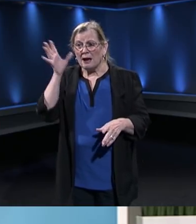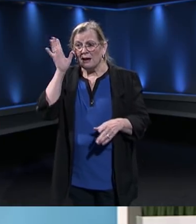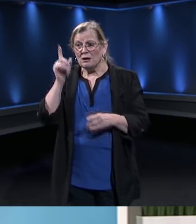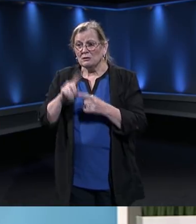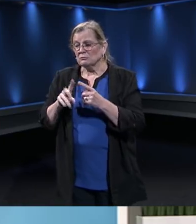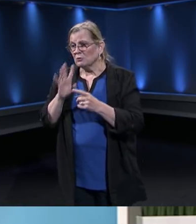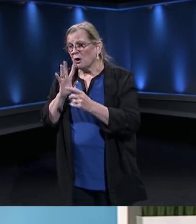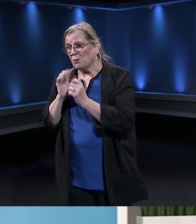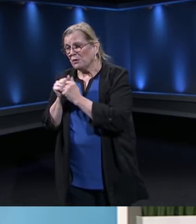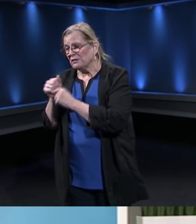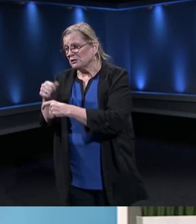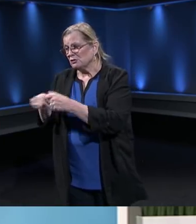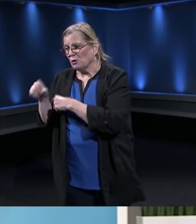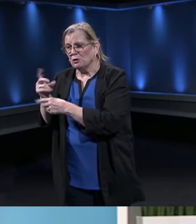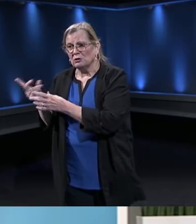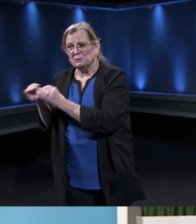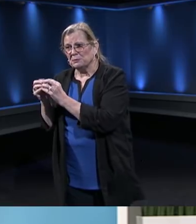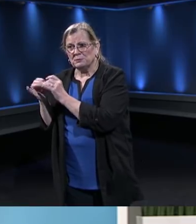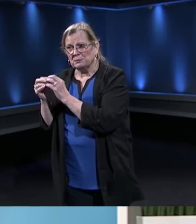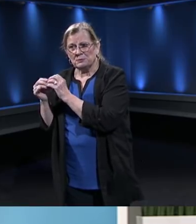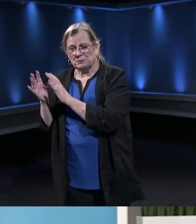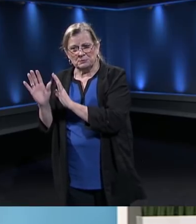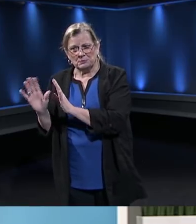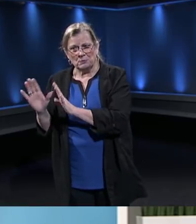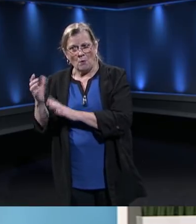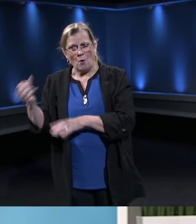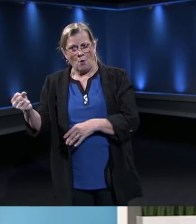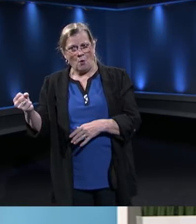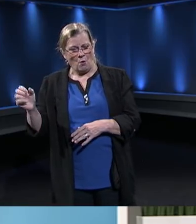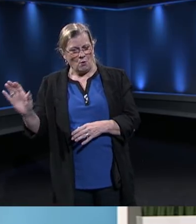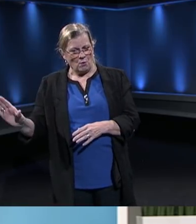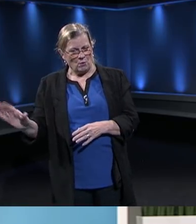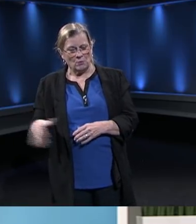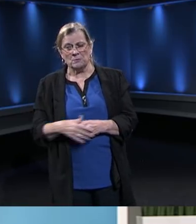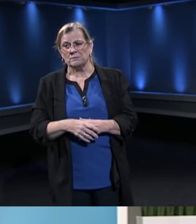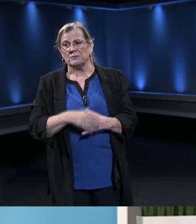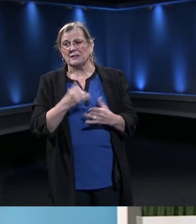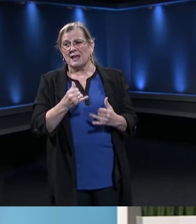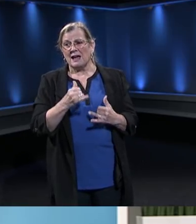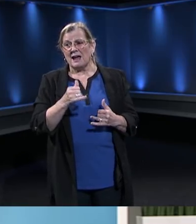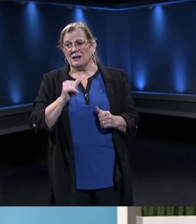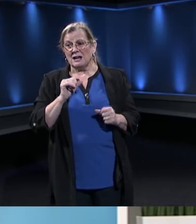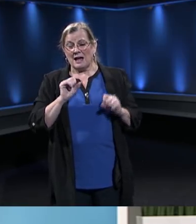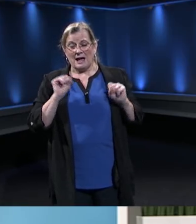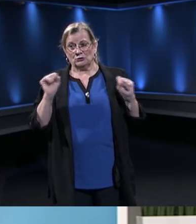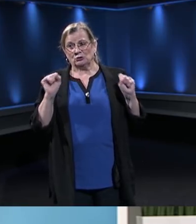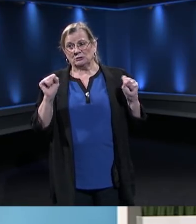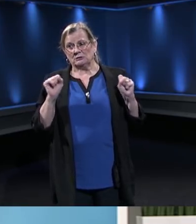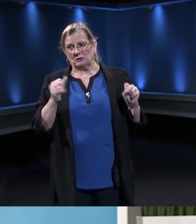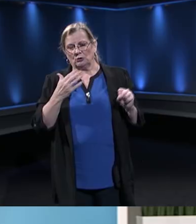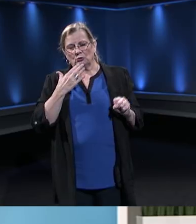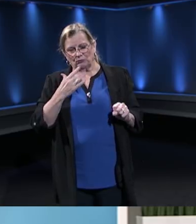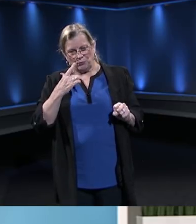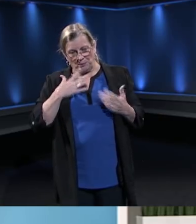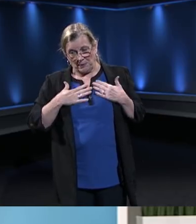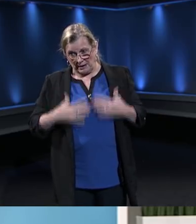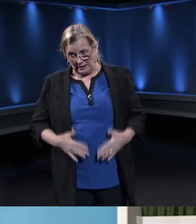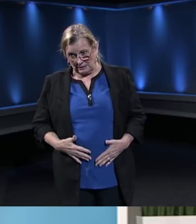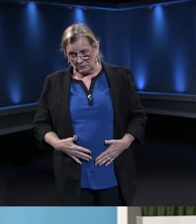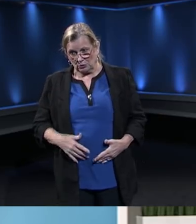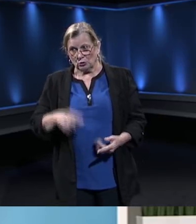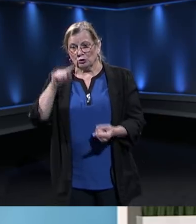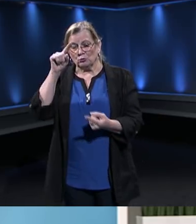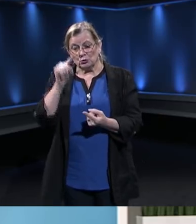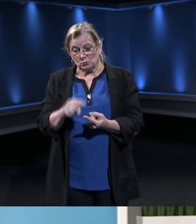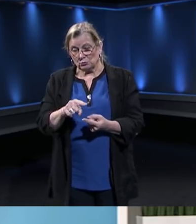developmentally appropriate. We know that movement and exercise is really good for the body and helps with reducing stress levels for